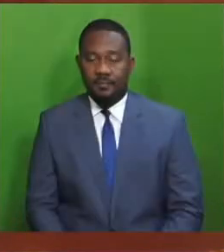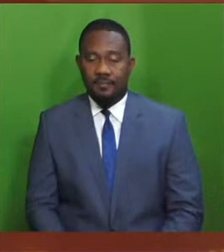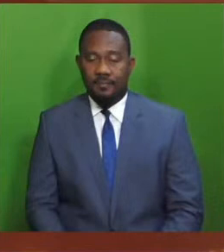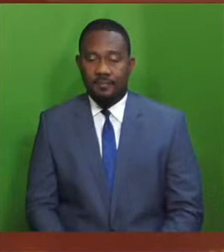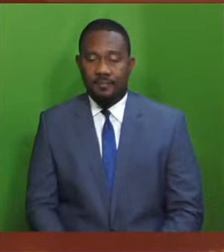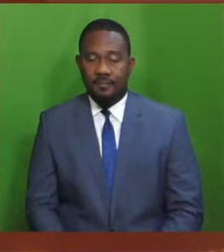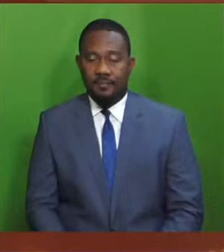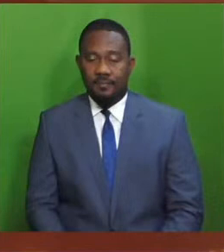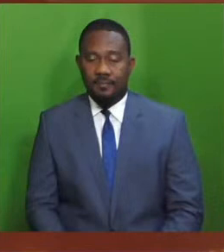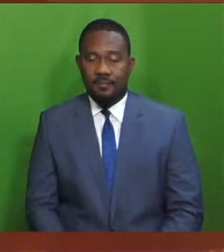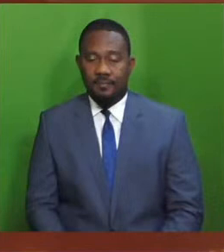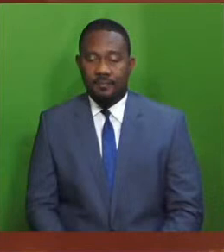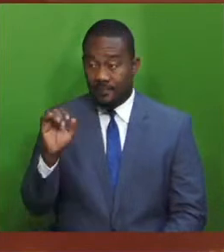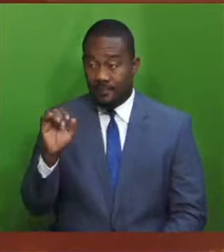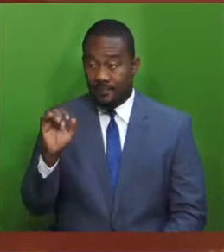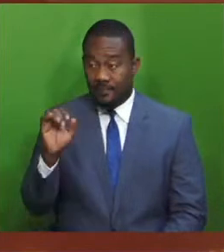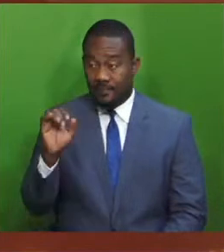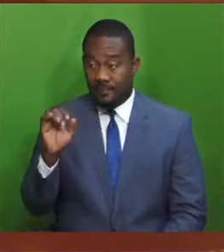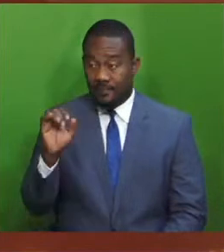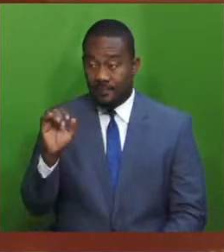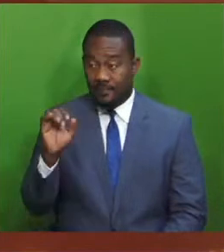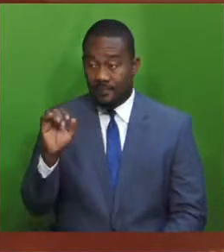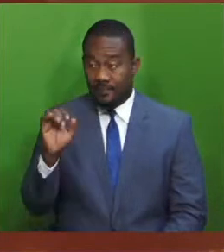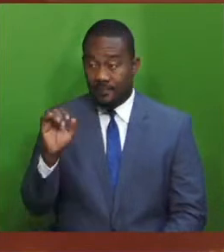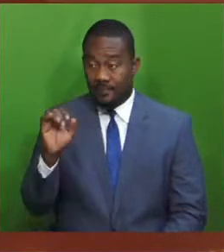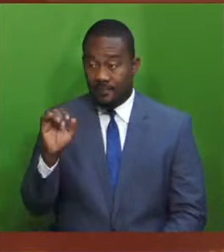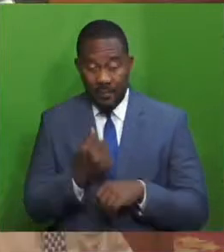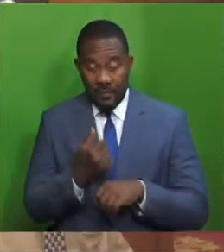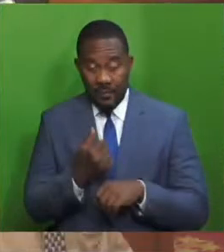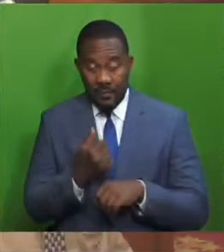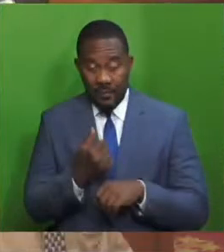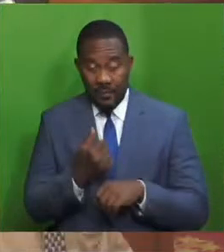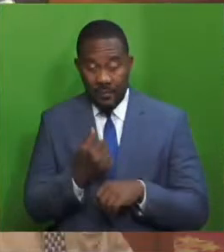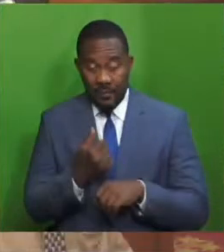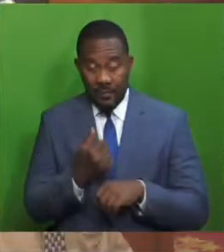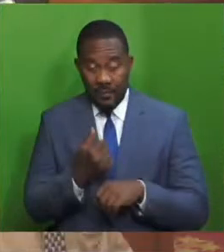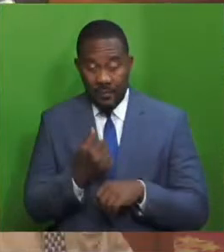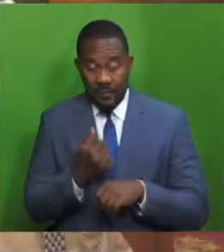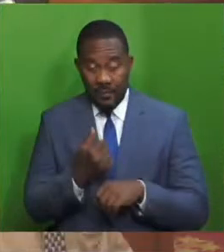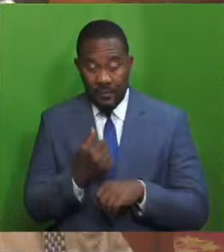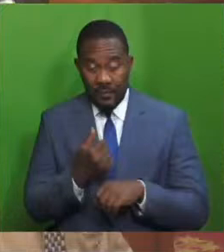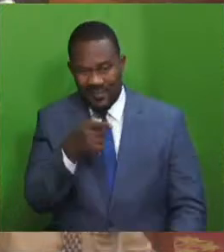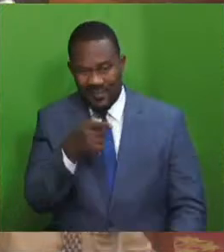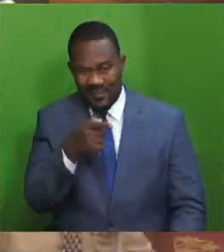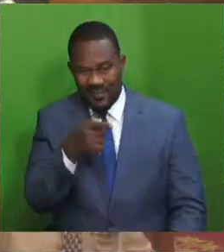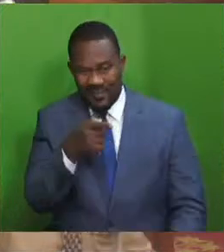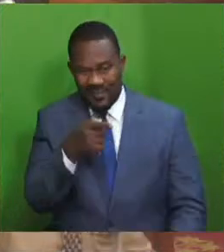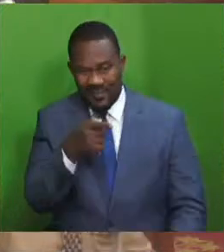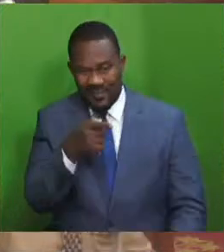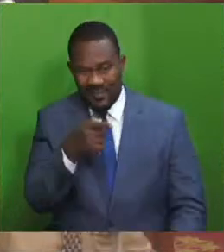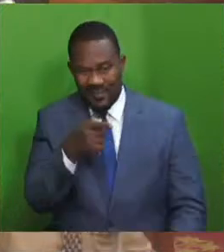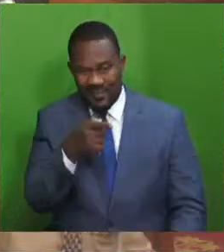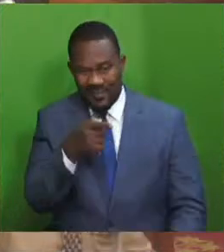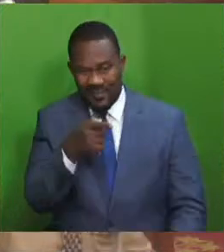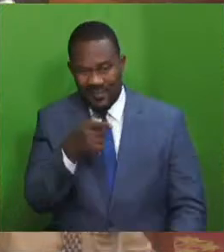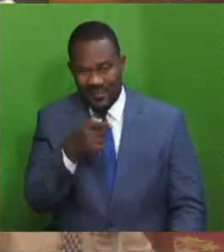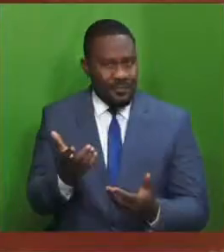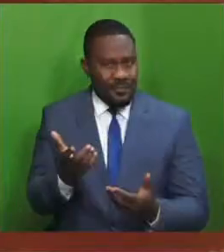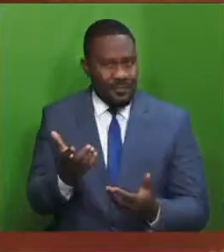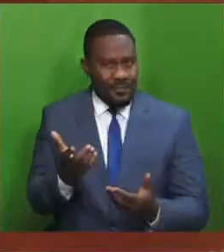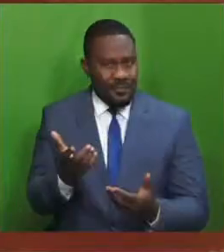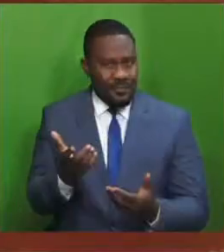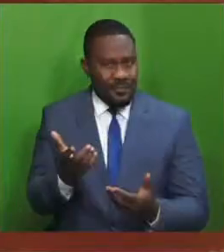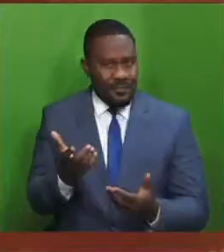Minister of Finance, Tekpe. Better managers of the economy, Mr. Speaker, they have gone to borrow against Ghana Exim.